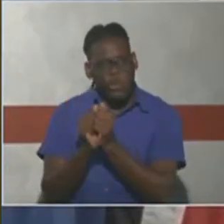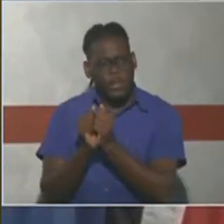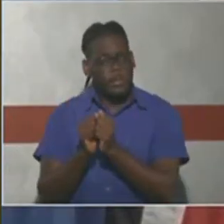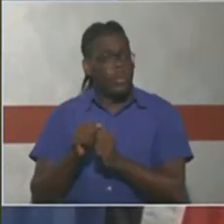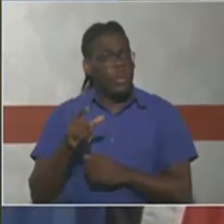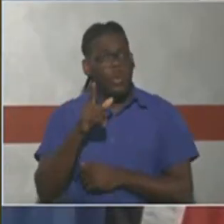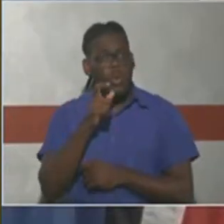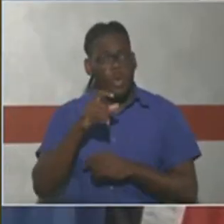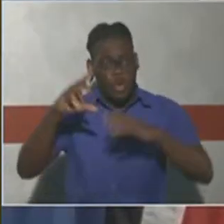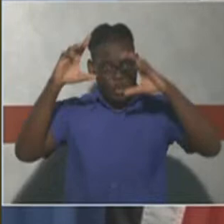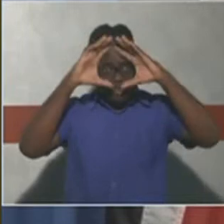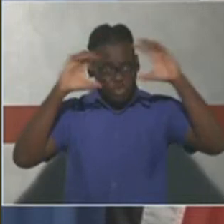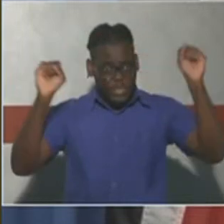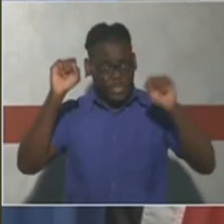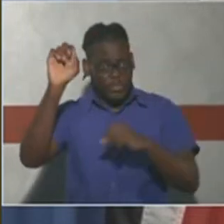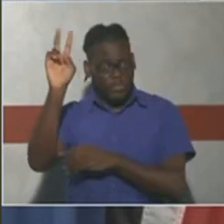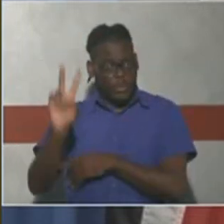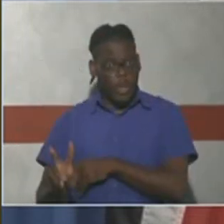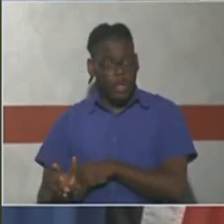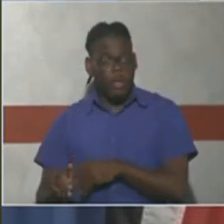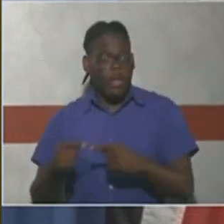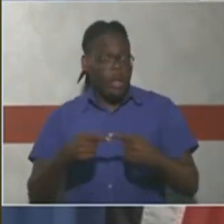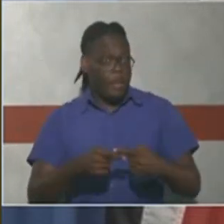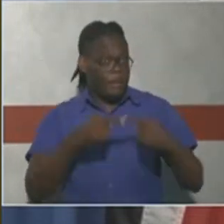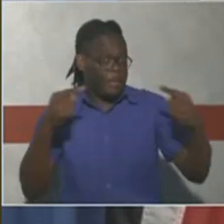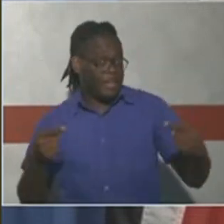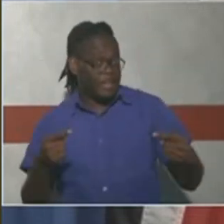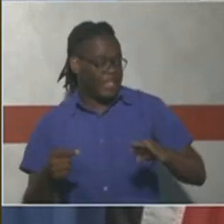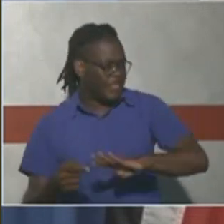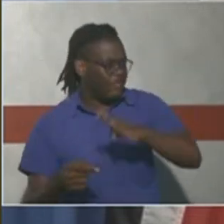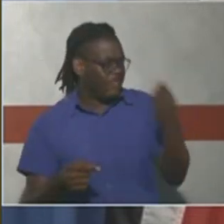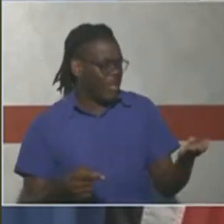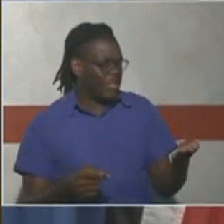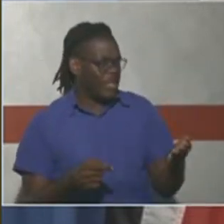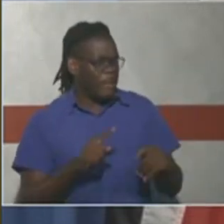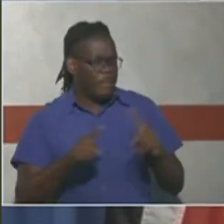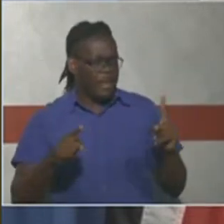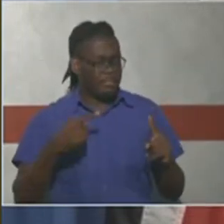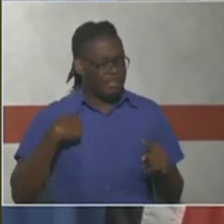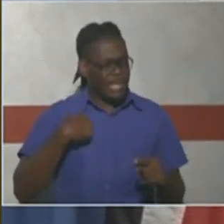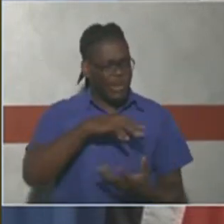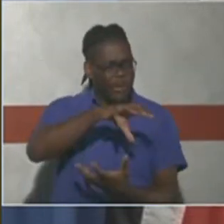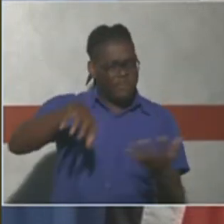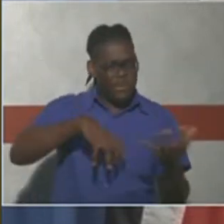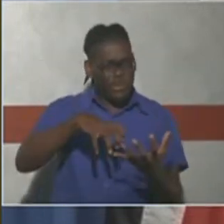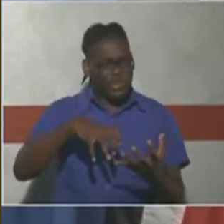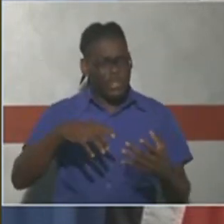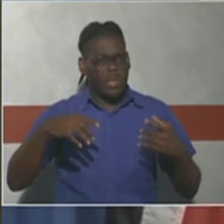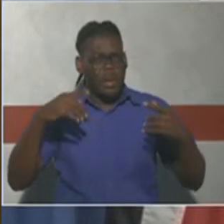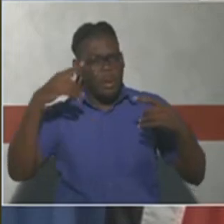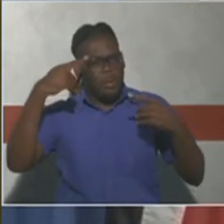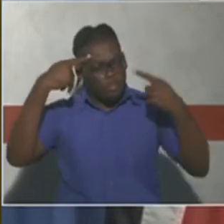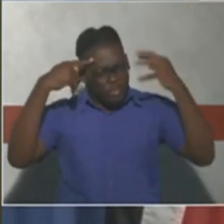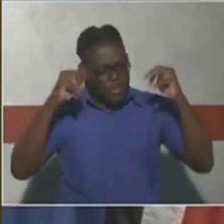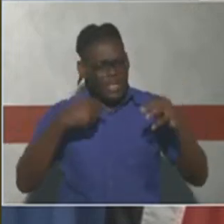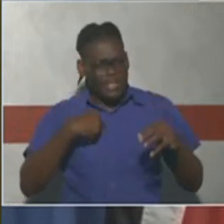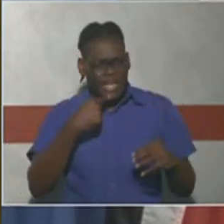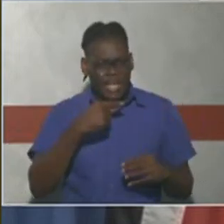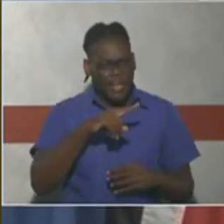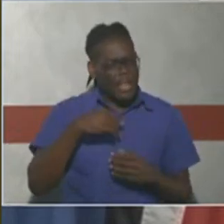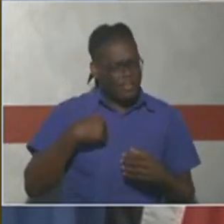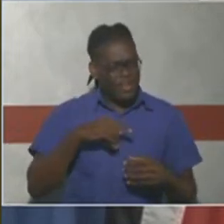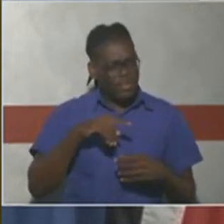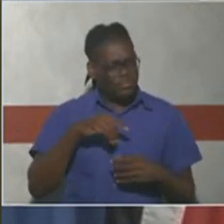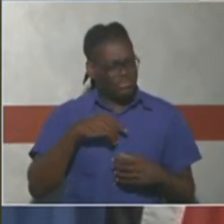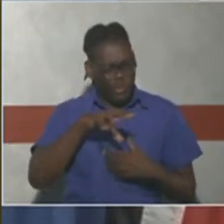to try to answer them together because I don't want to get confused. And I don't want you going and telling Reuters about anything that I said that I didn't say. So